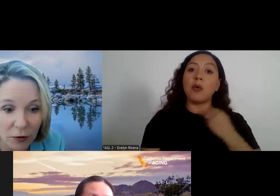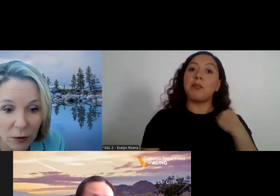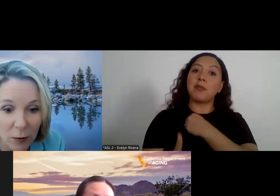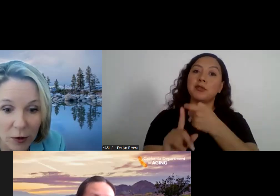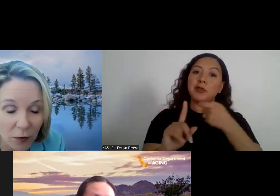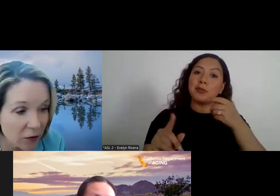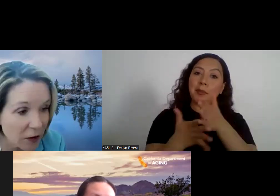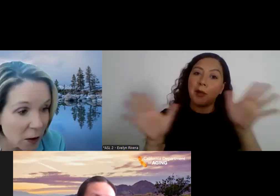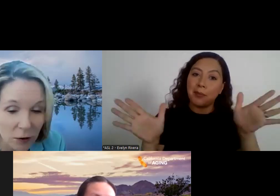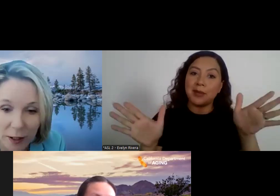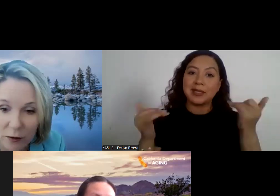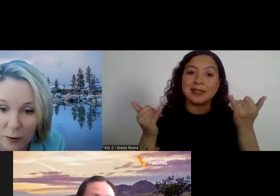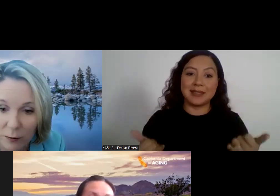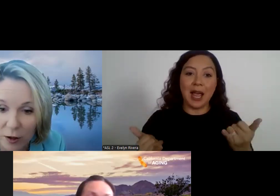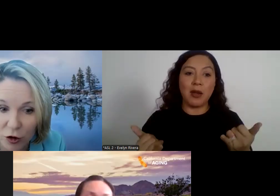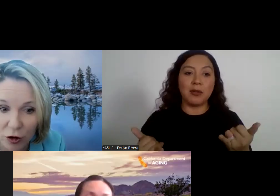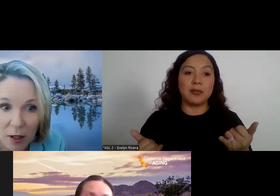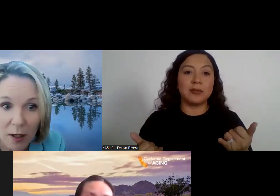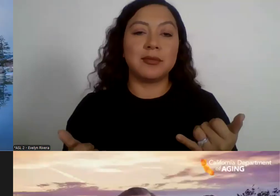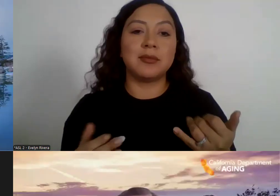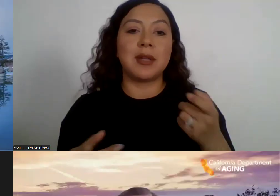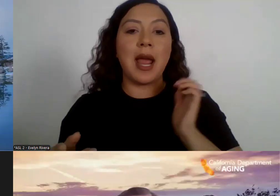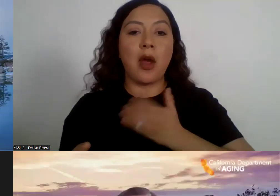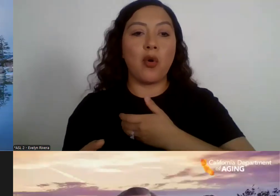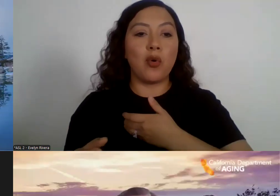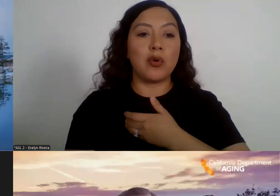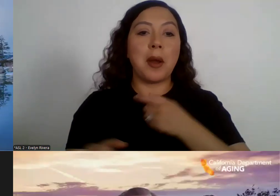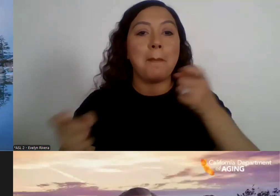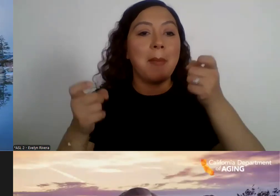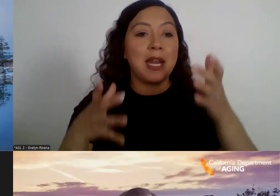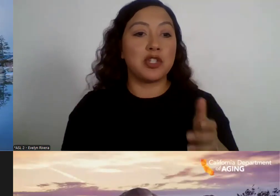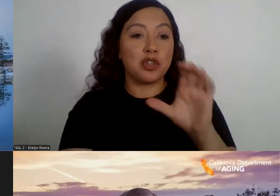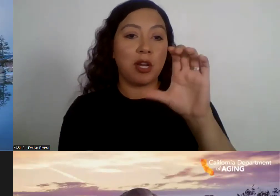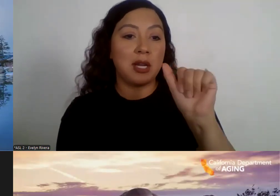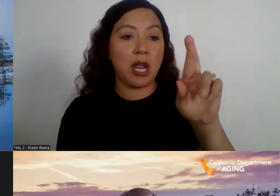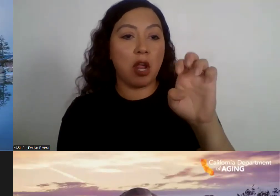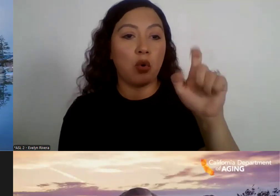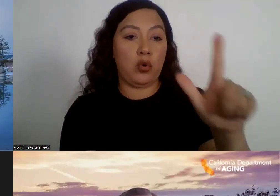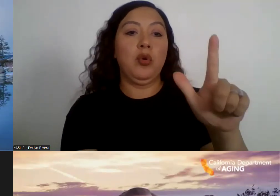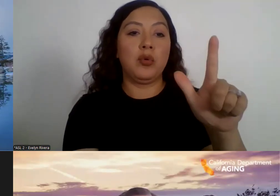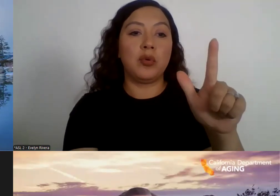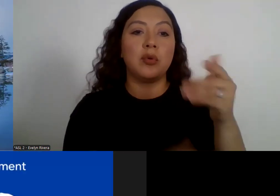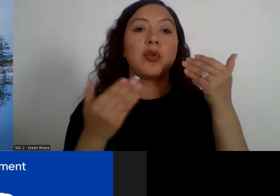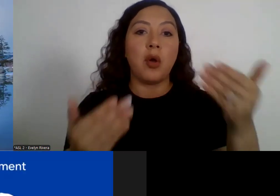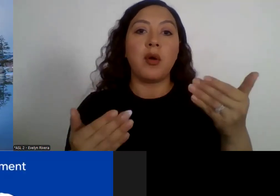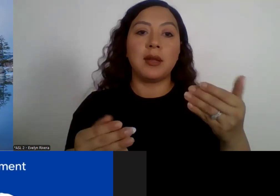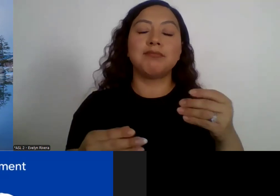over to our wonderful stakeholder engagement manager, Carol, to do our public comment.